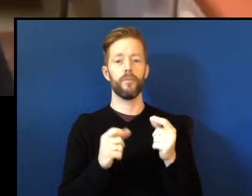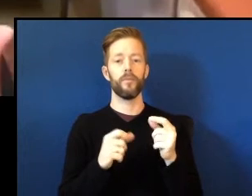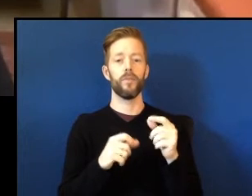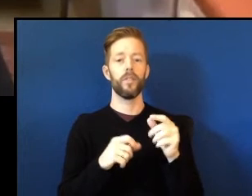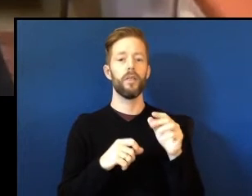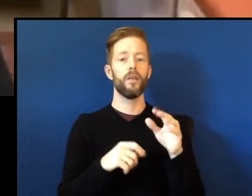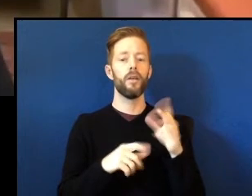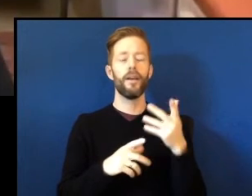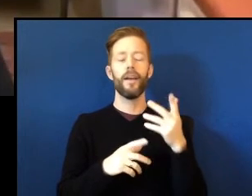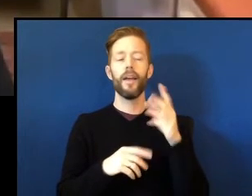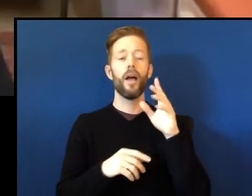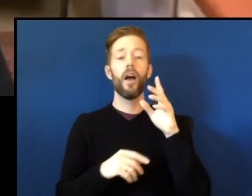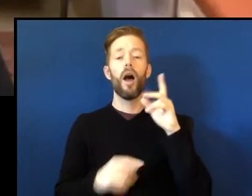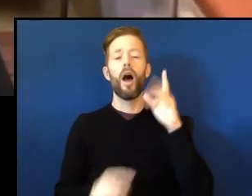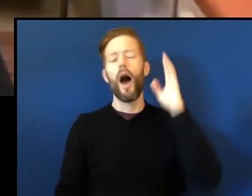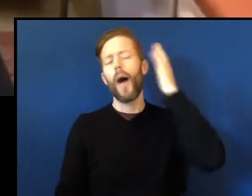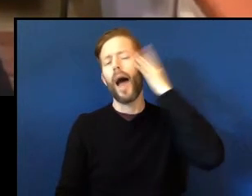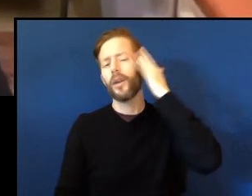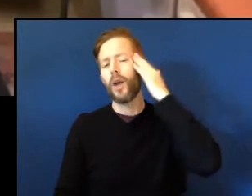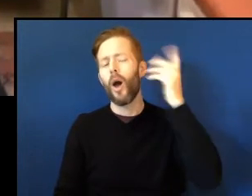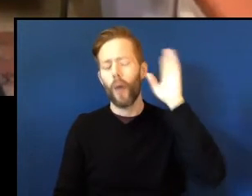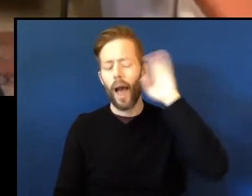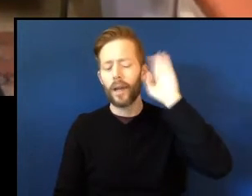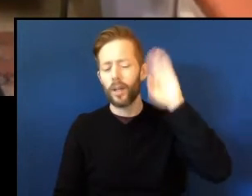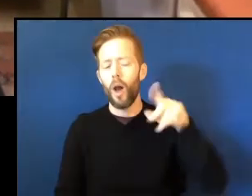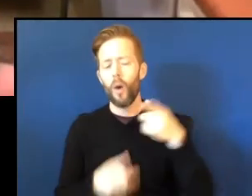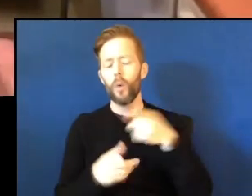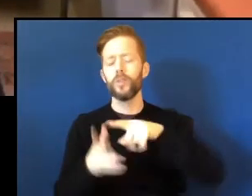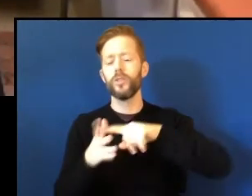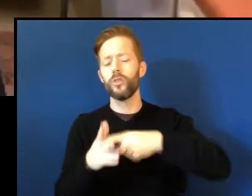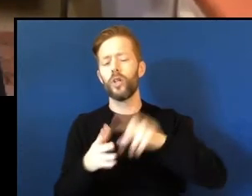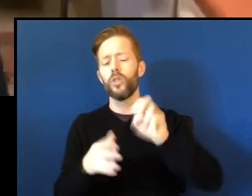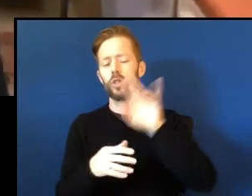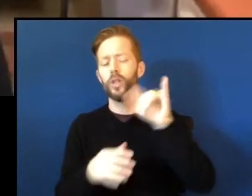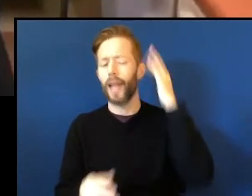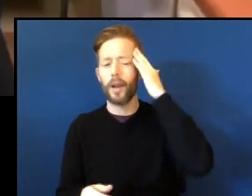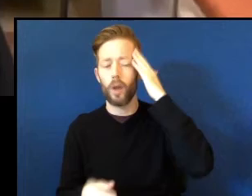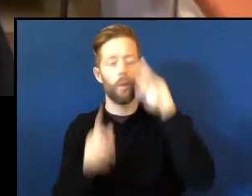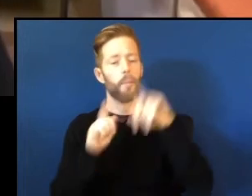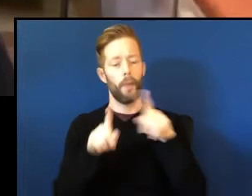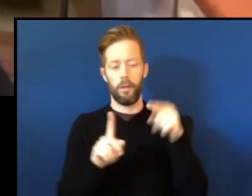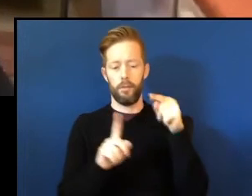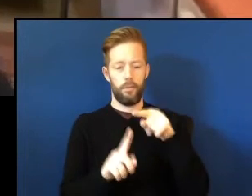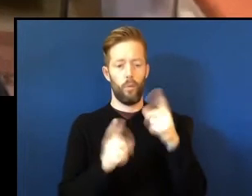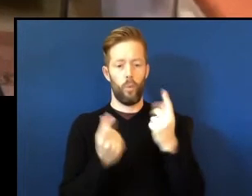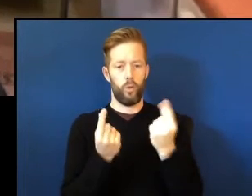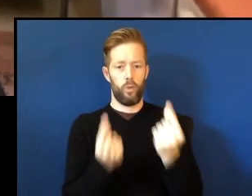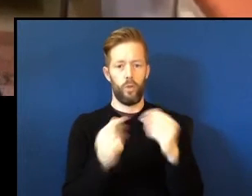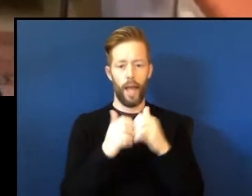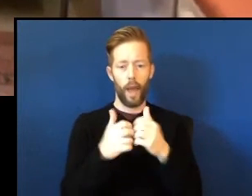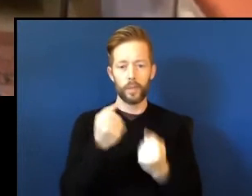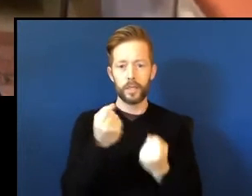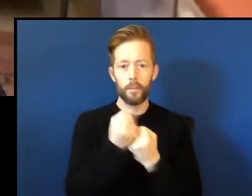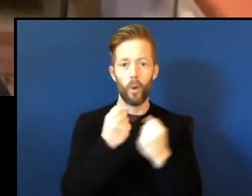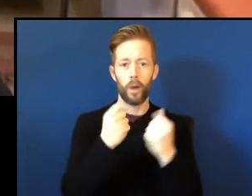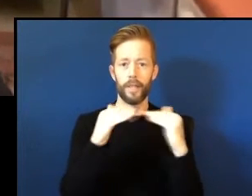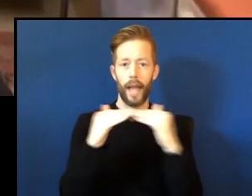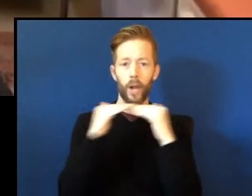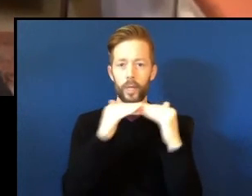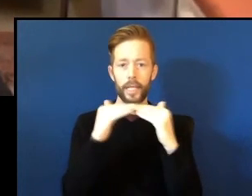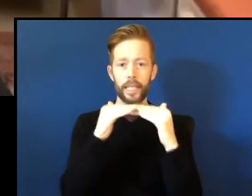differences in their perceptions of their own skills and self-efficacy starts early, but how do you support equity then early on? How do